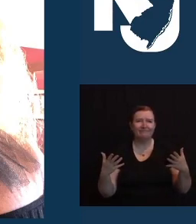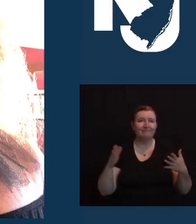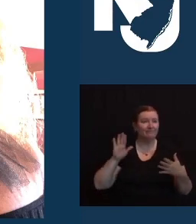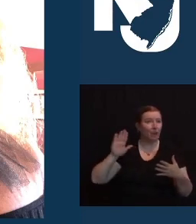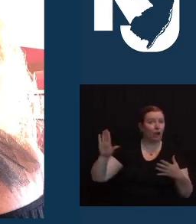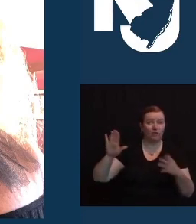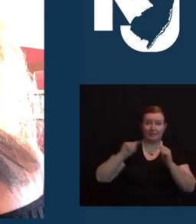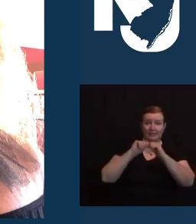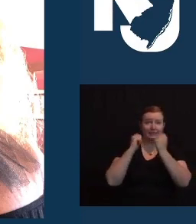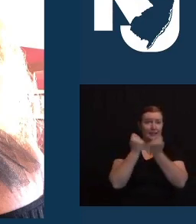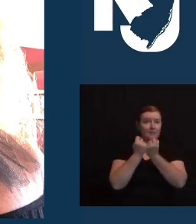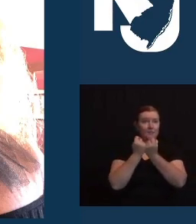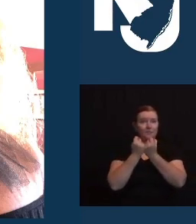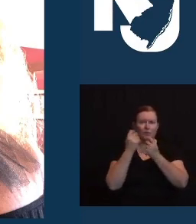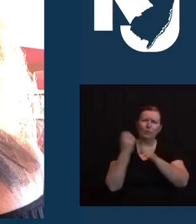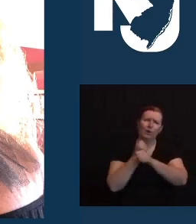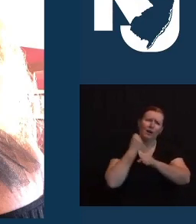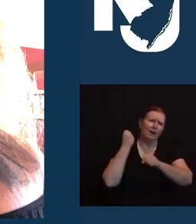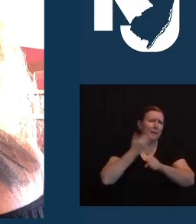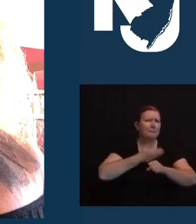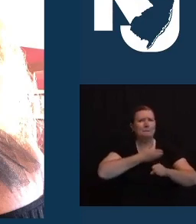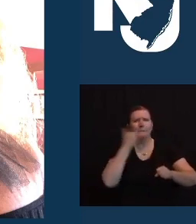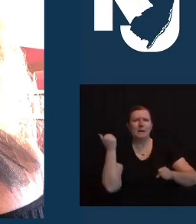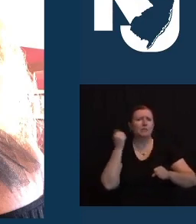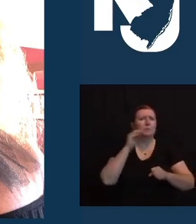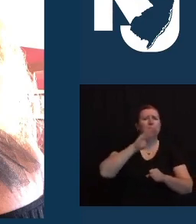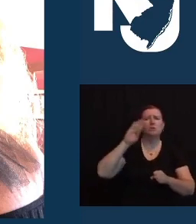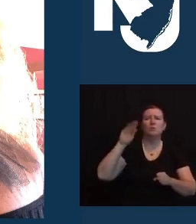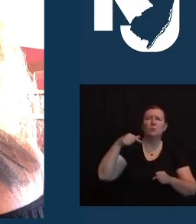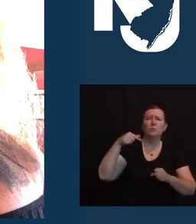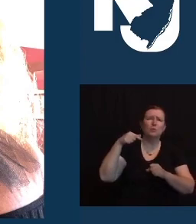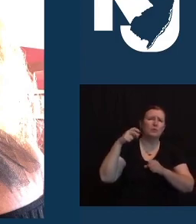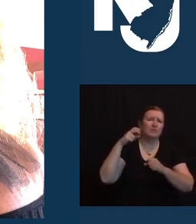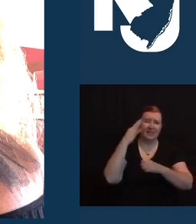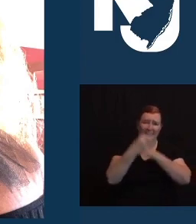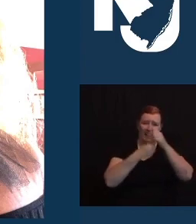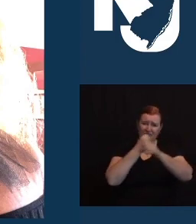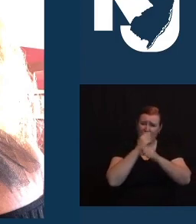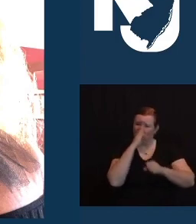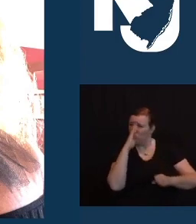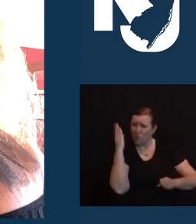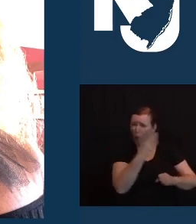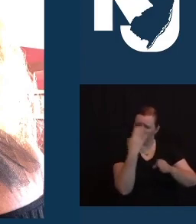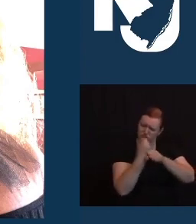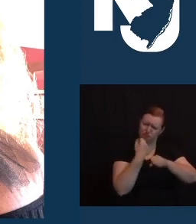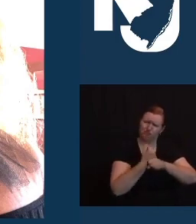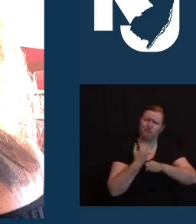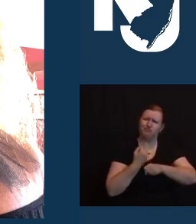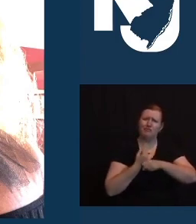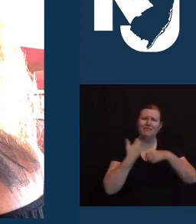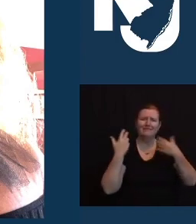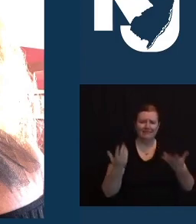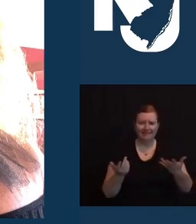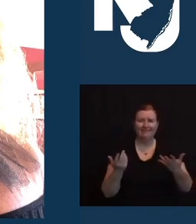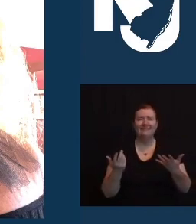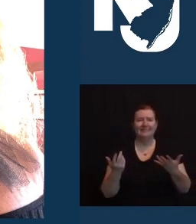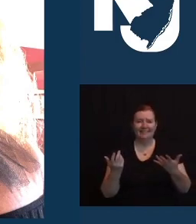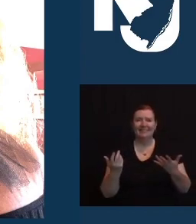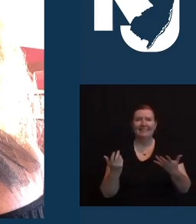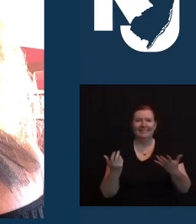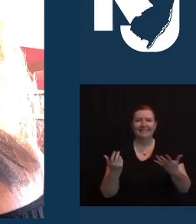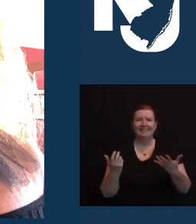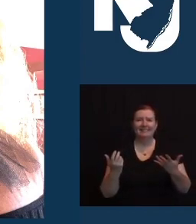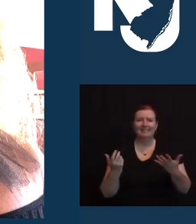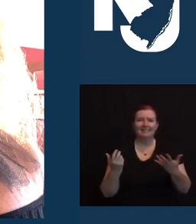Best Barbecue in Essex County for 9 years. Throughout this pandemic, with Susie Q's